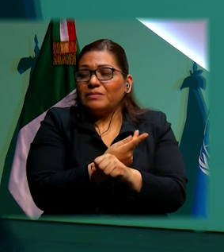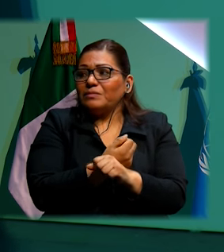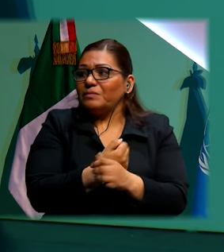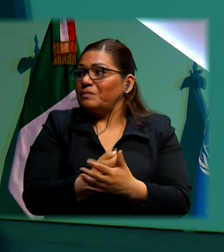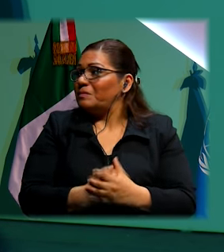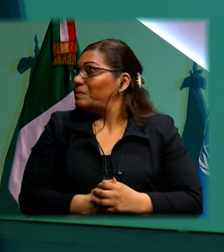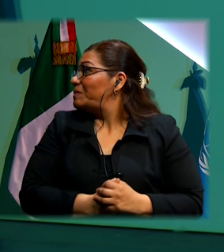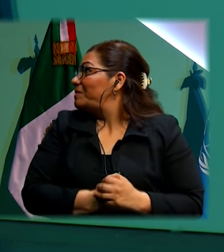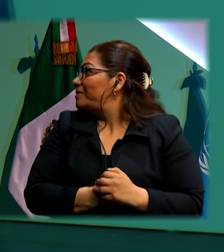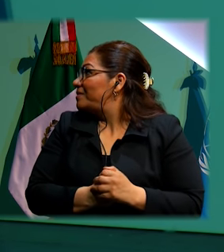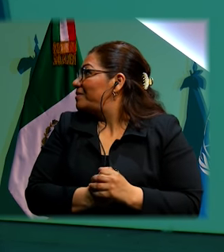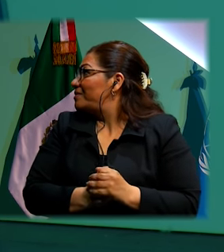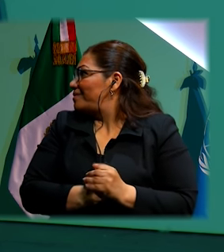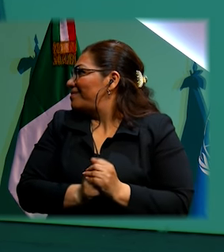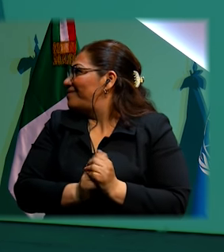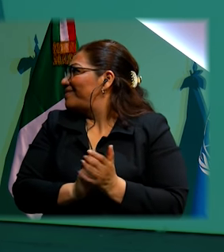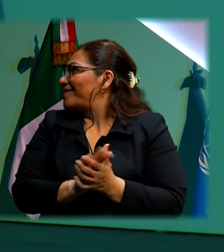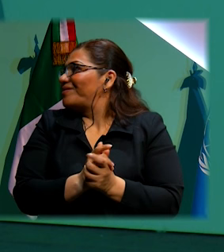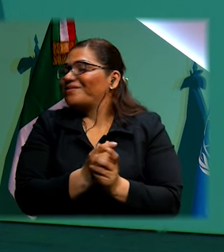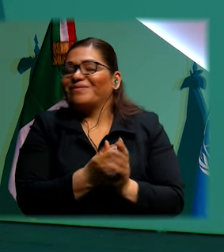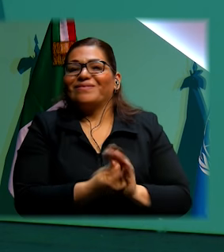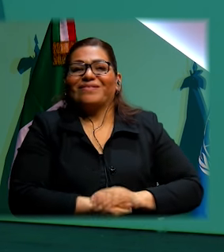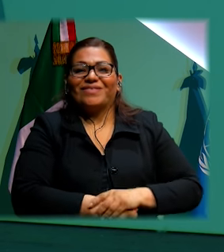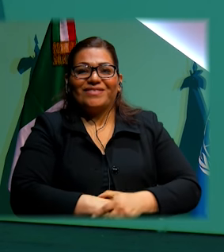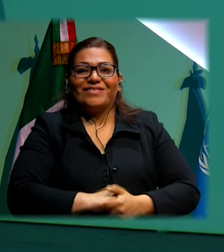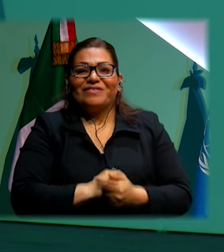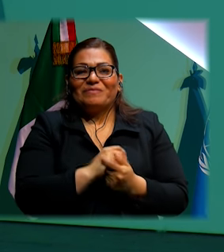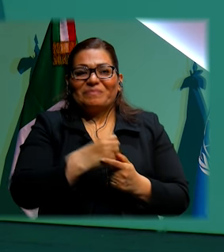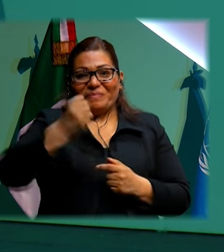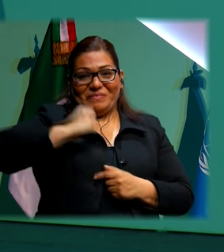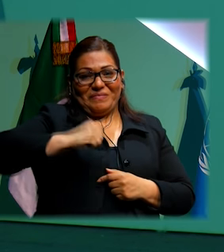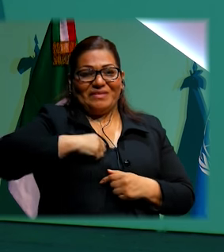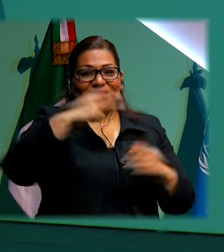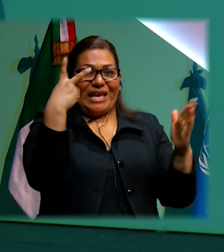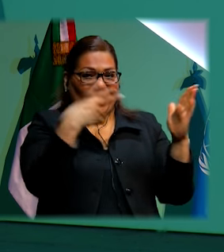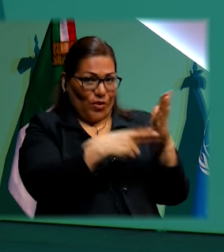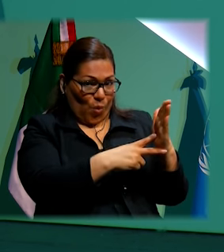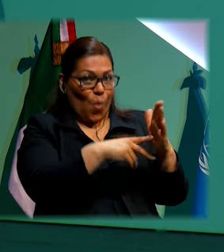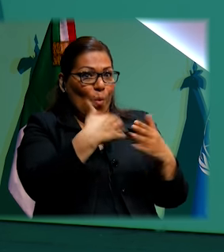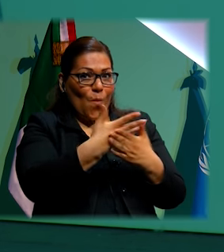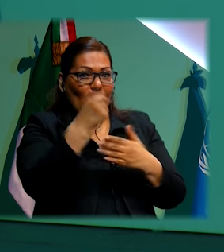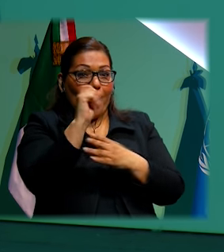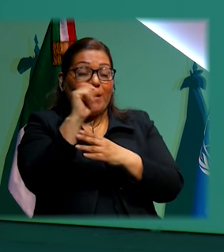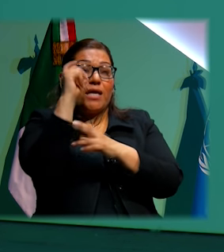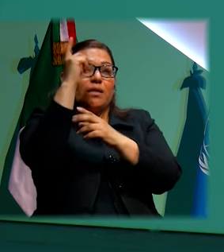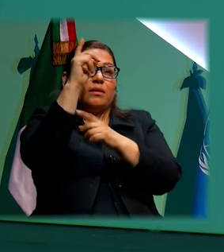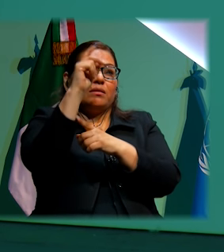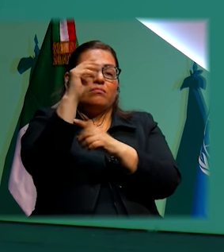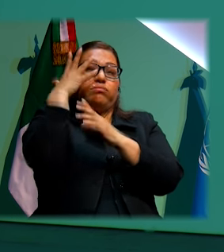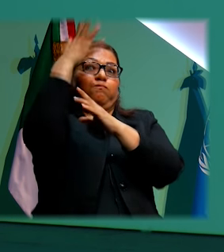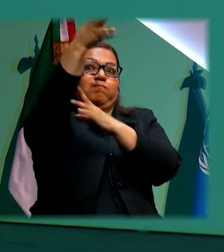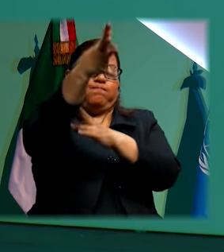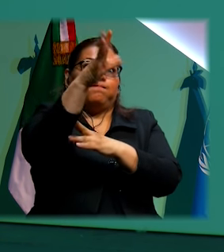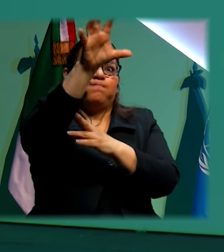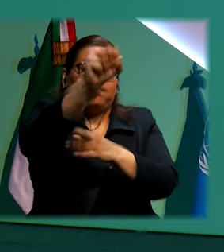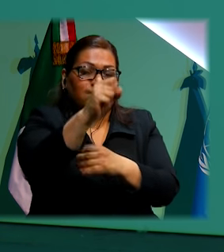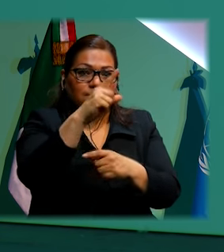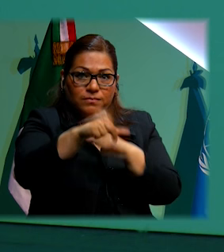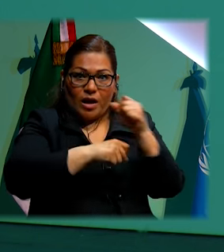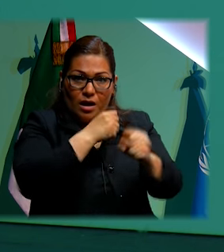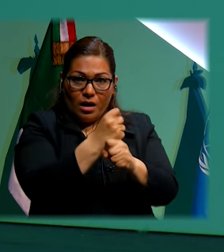it's possible that none of the software that we use to create content, to create images and movies, is still running.